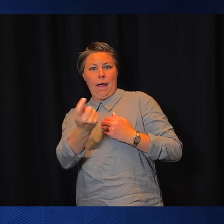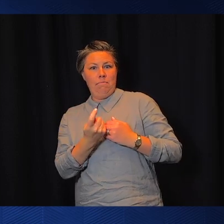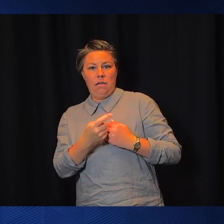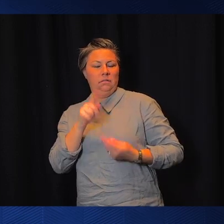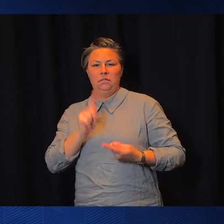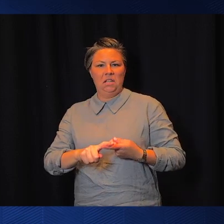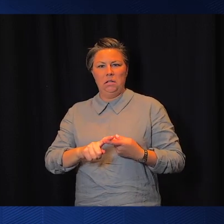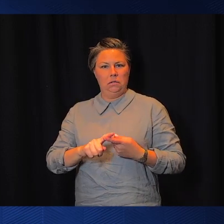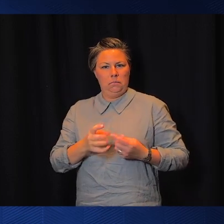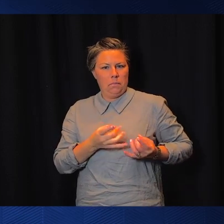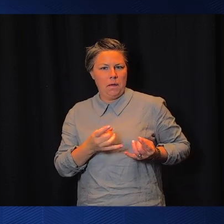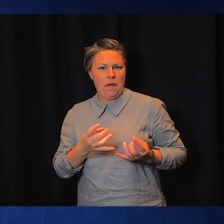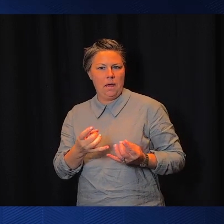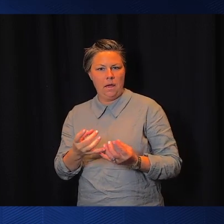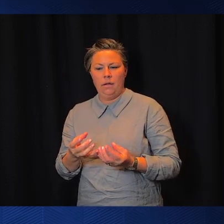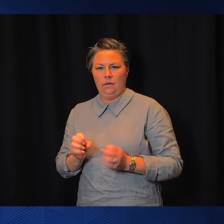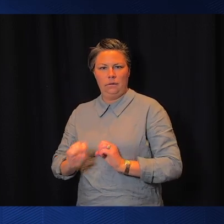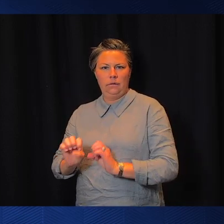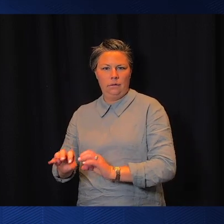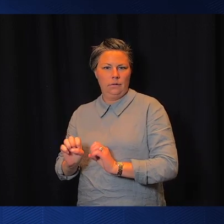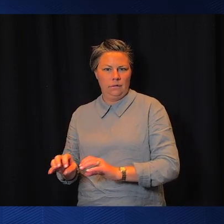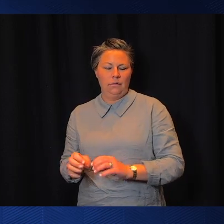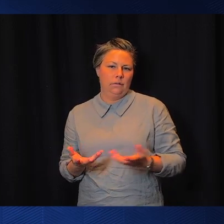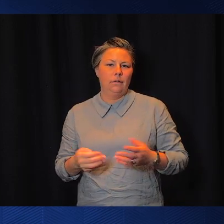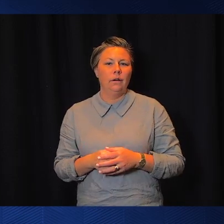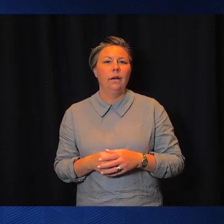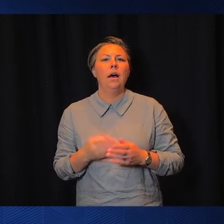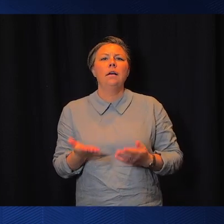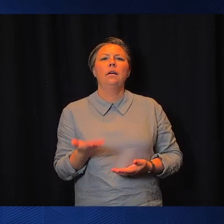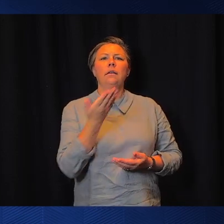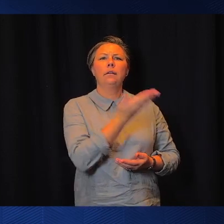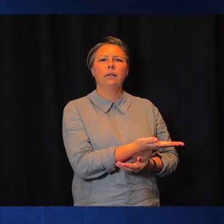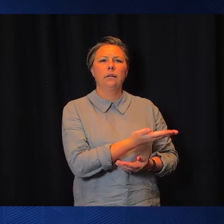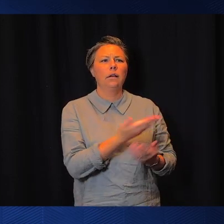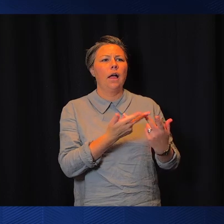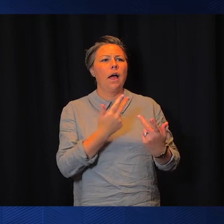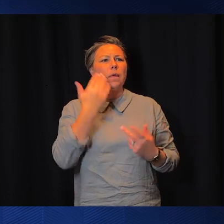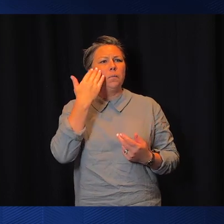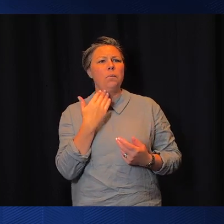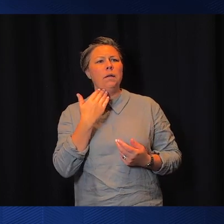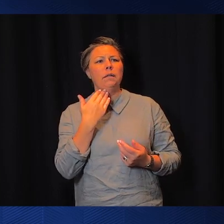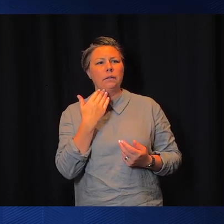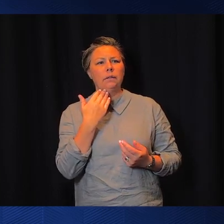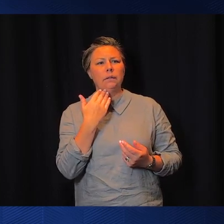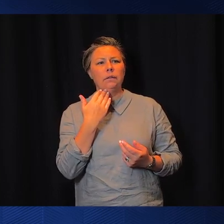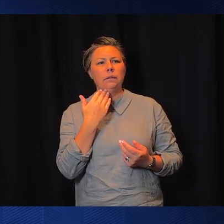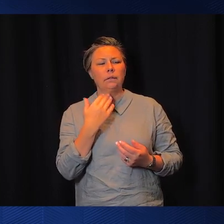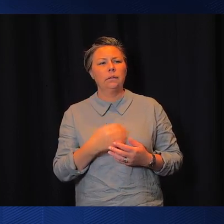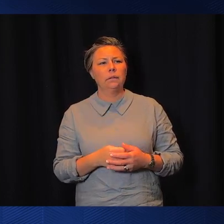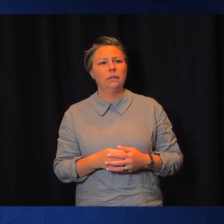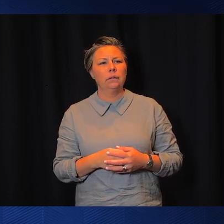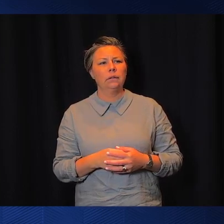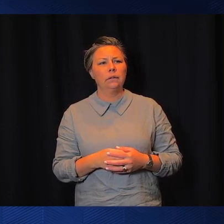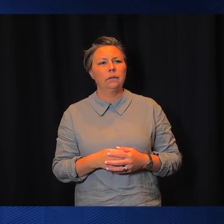stories. Thank you. And Siali, maybe to you, I mean, you have a really unique role in playing a